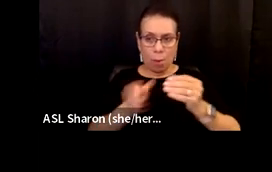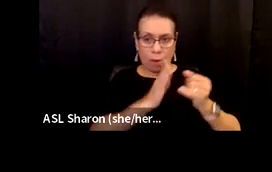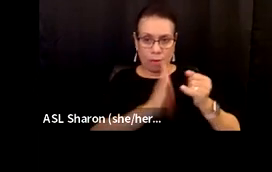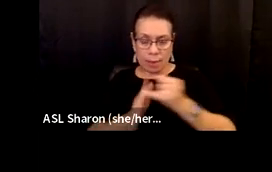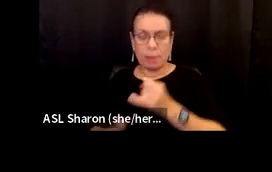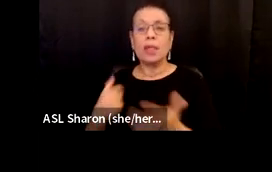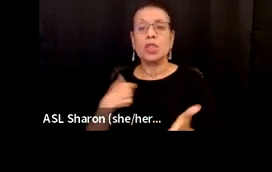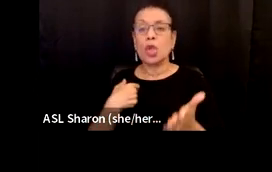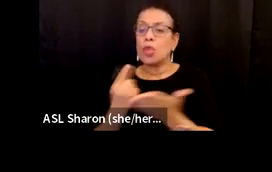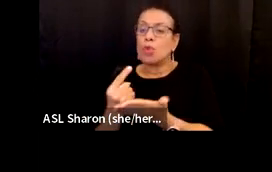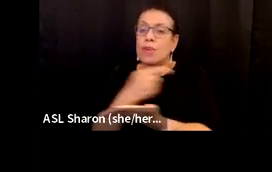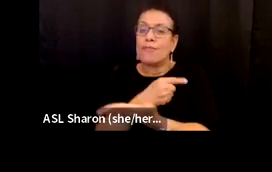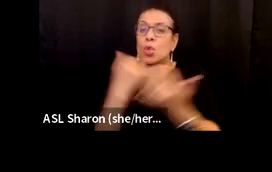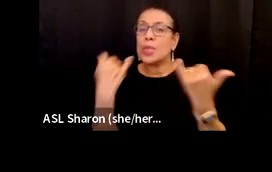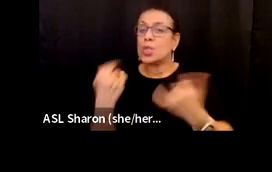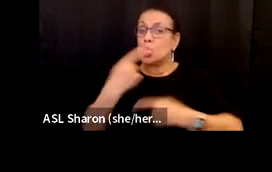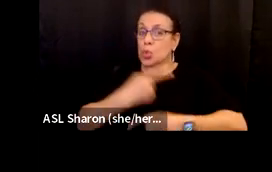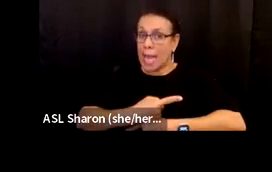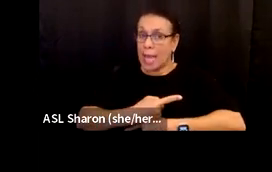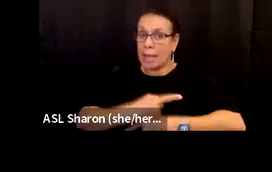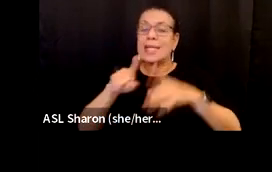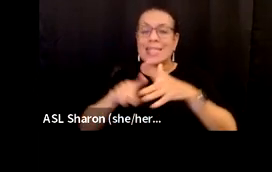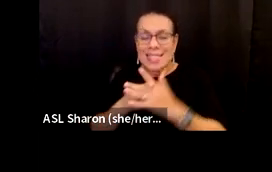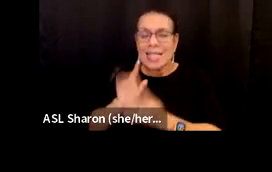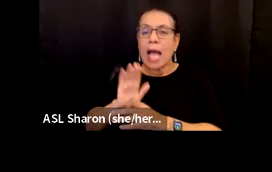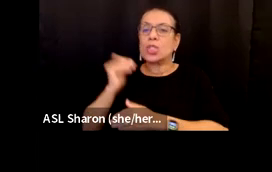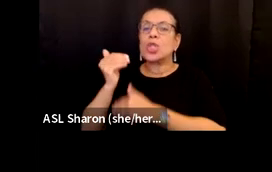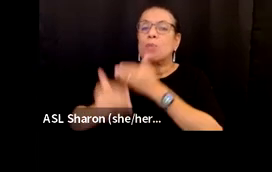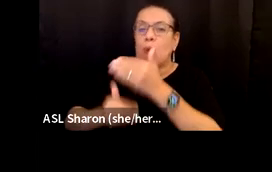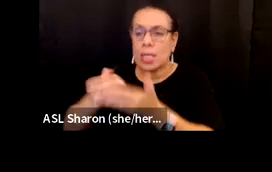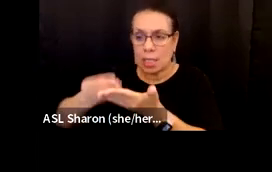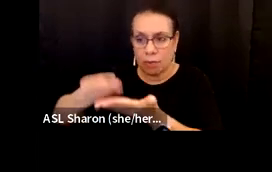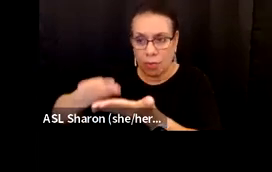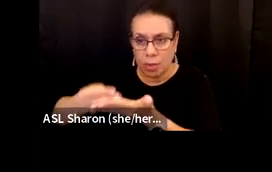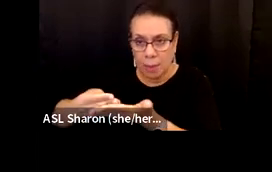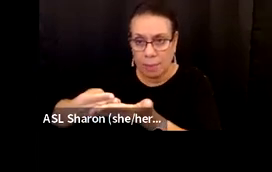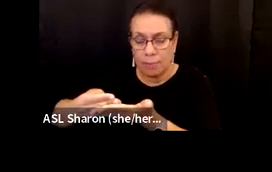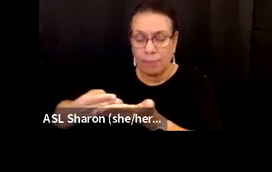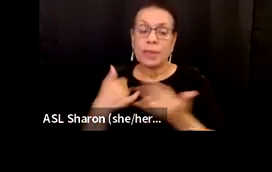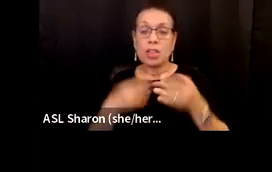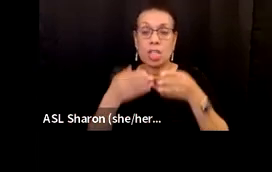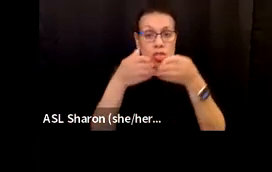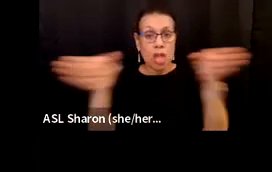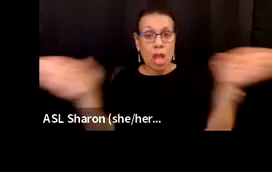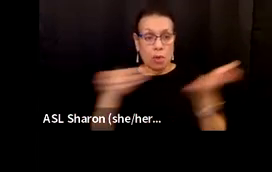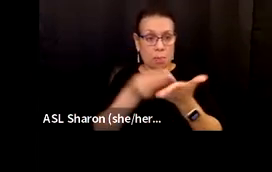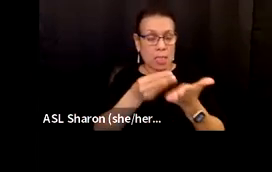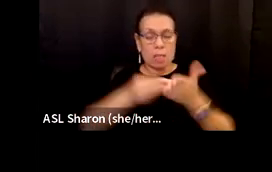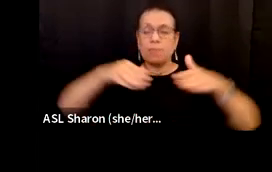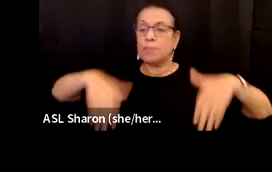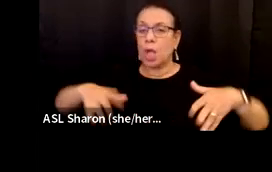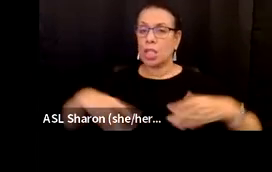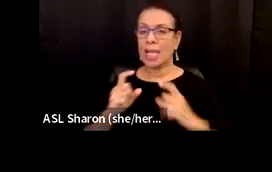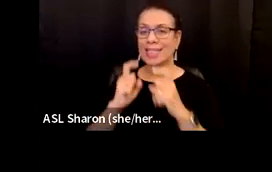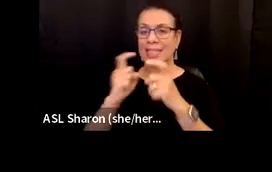for their budget review just today and that begins their process the overall budget has also not yet been presented to the school